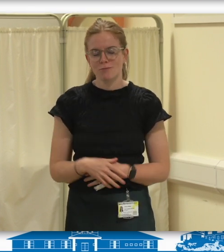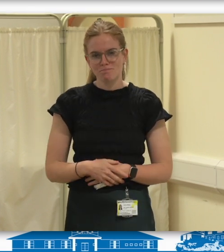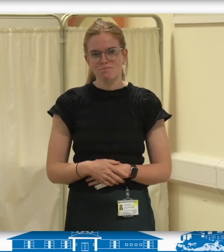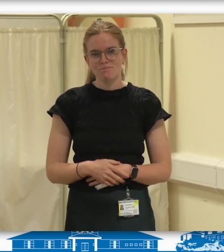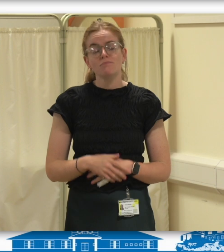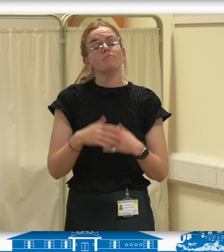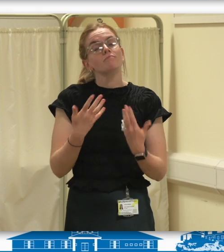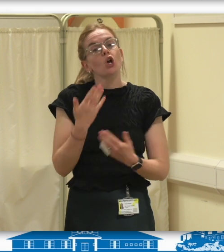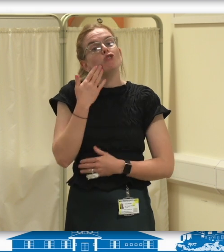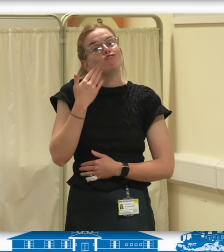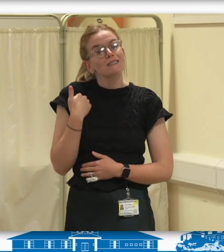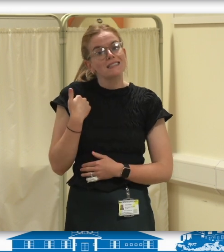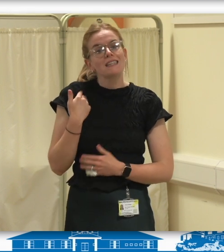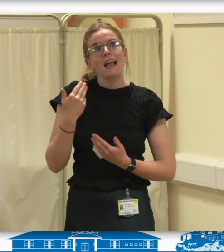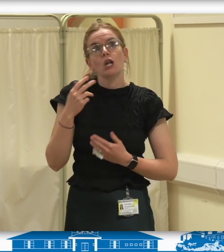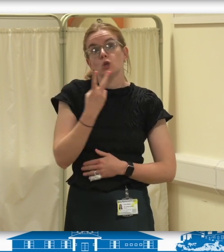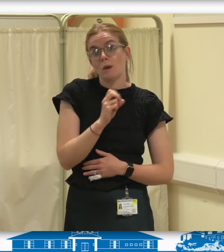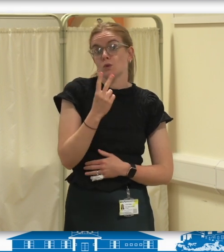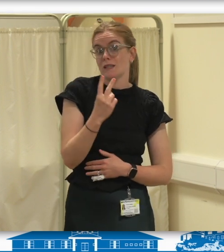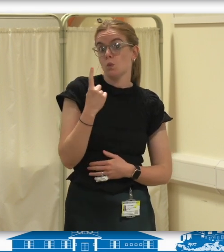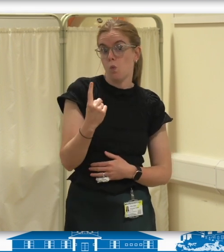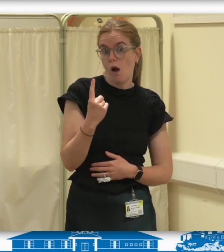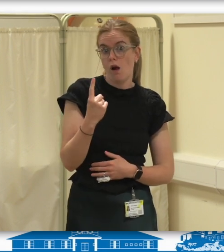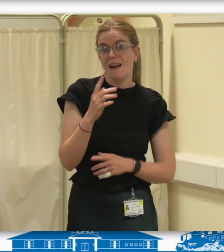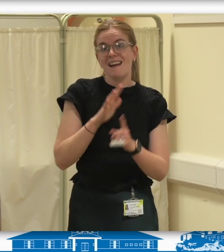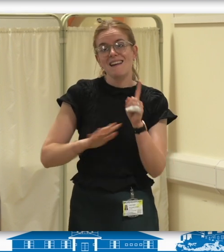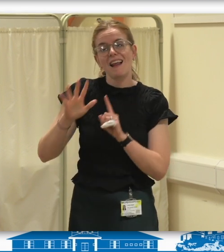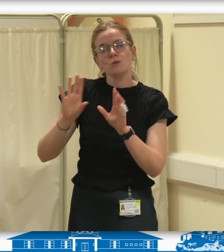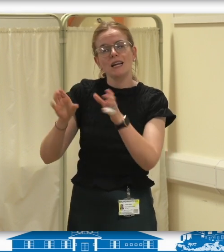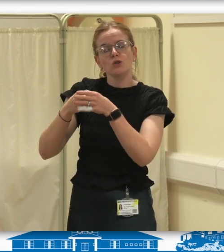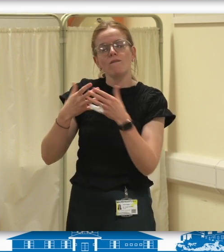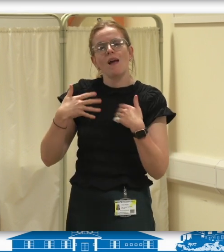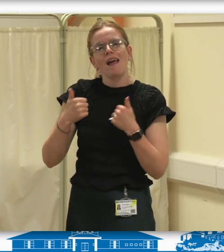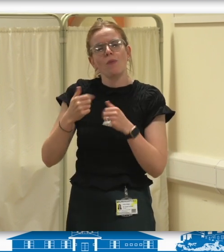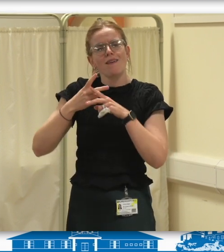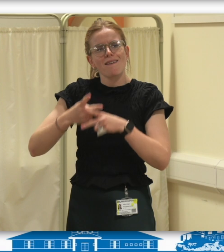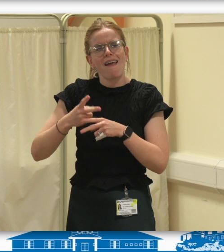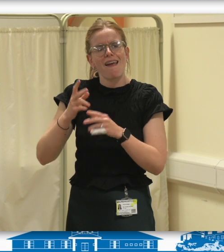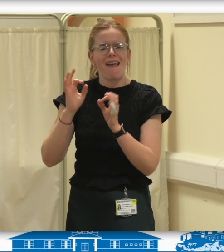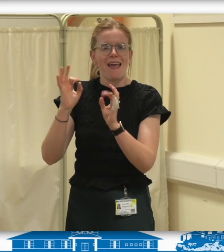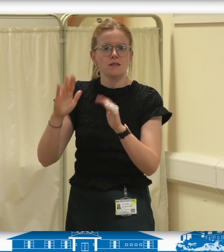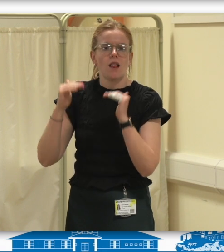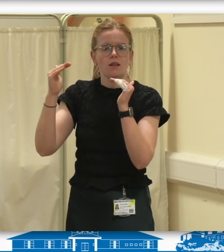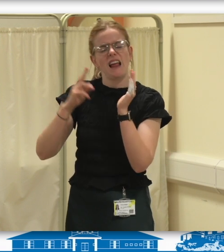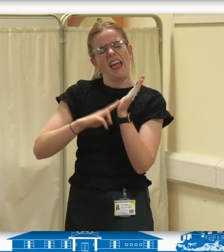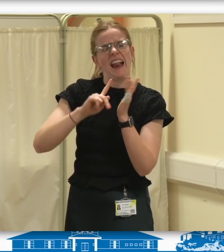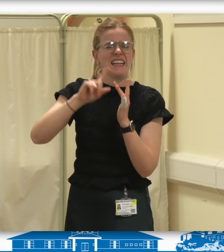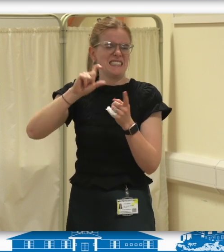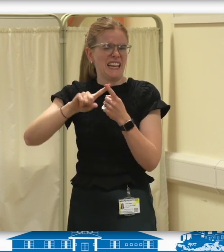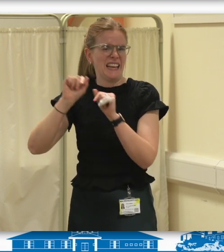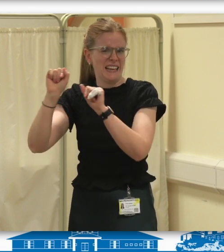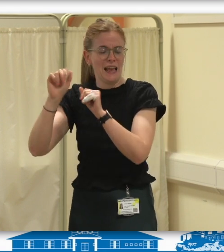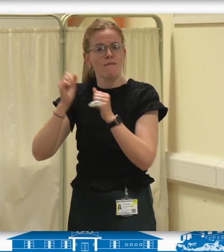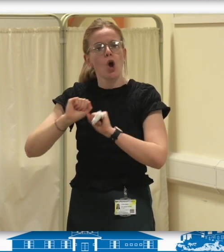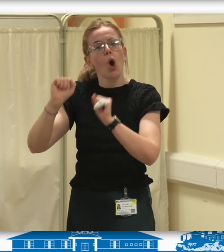More recently, in 2021, the National Institute for the Health and Care Excellence, or NICE as we call it, published